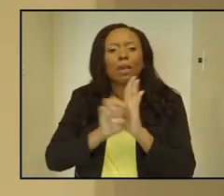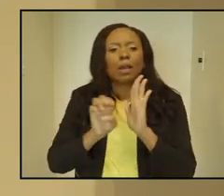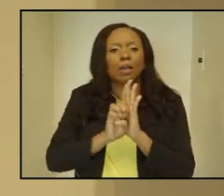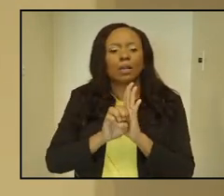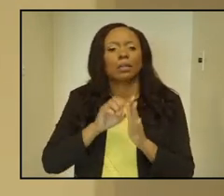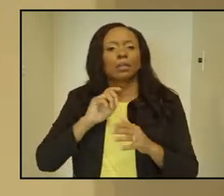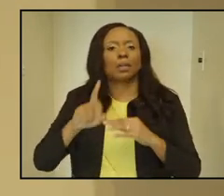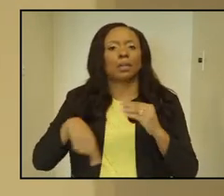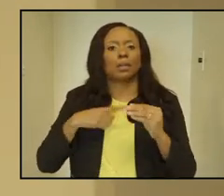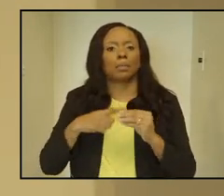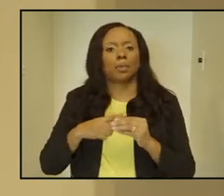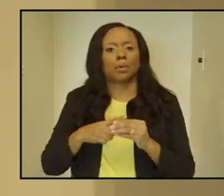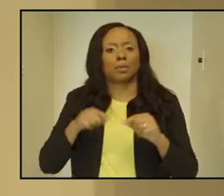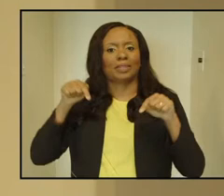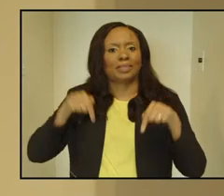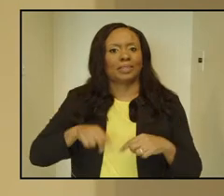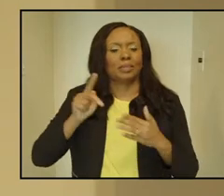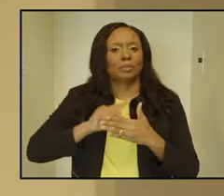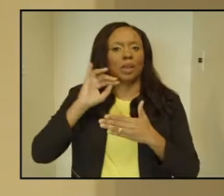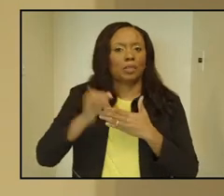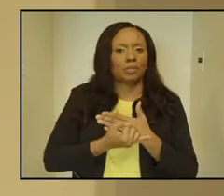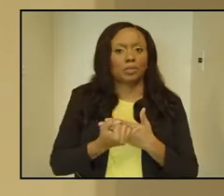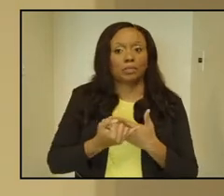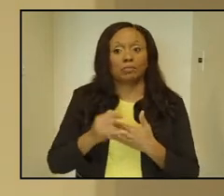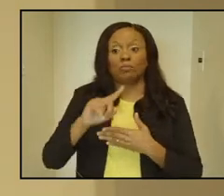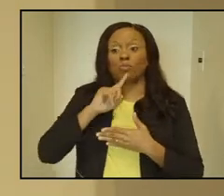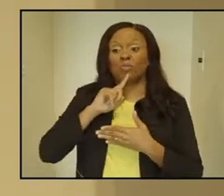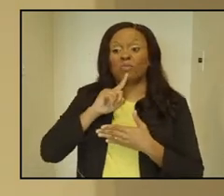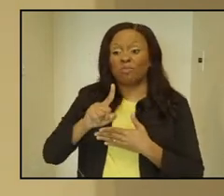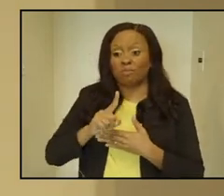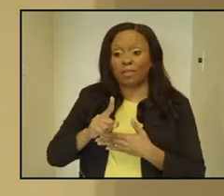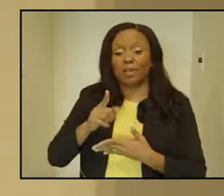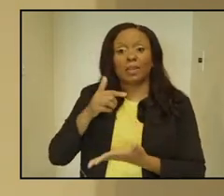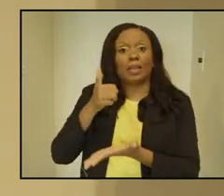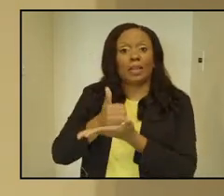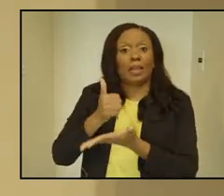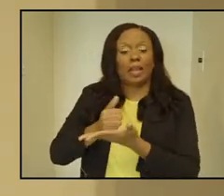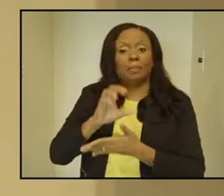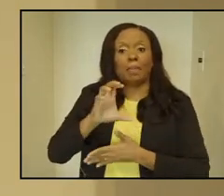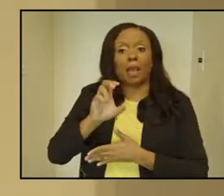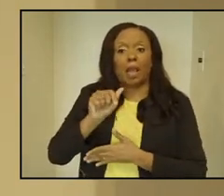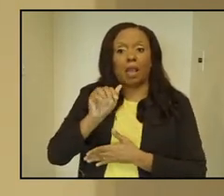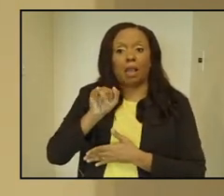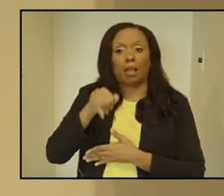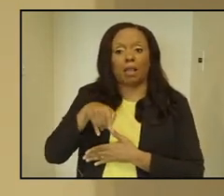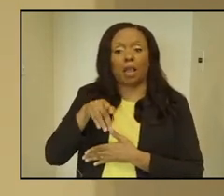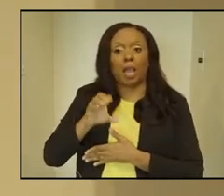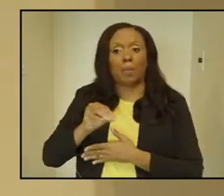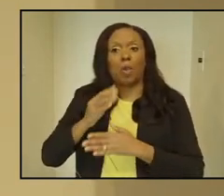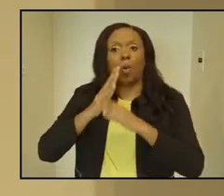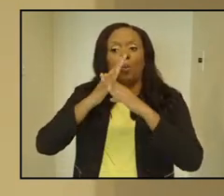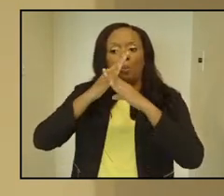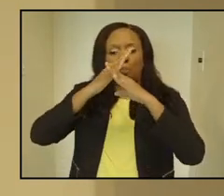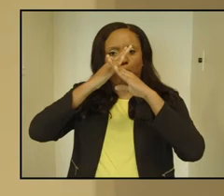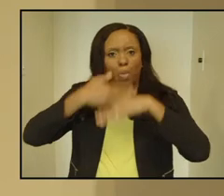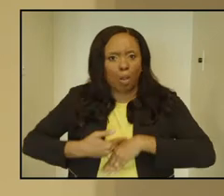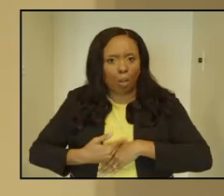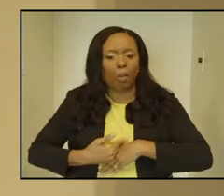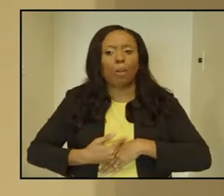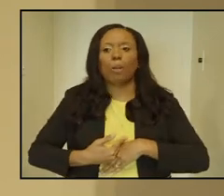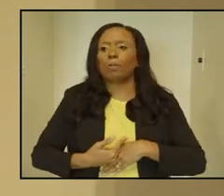project can allow CAIPO to do, that is, removing barriers such as physical distance and